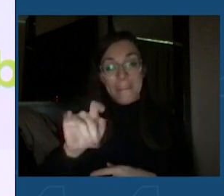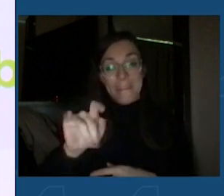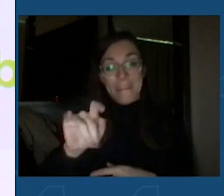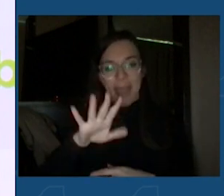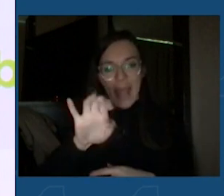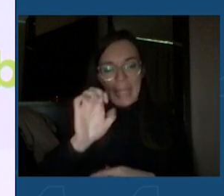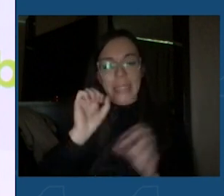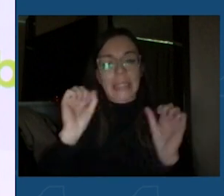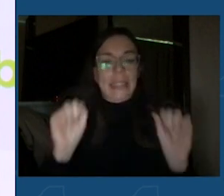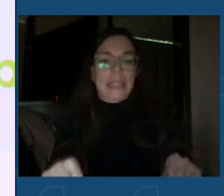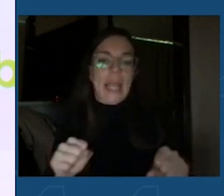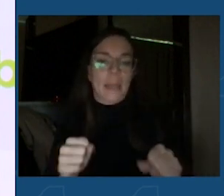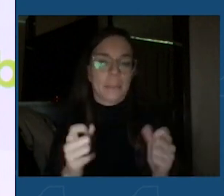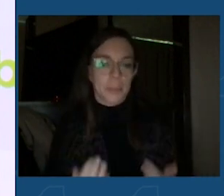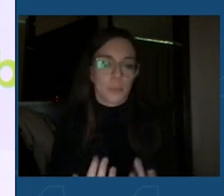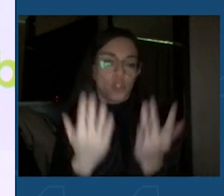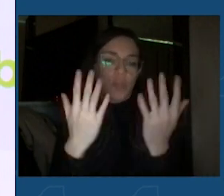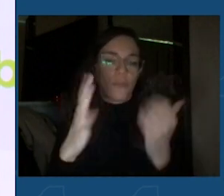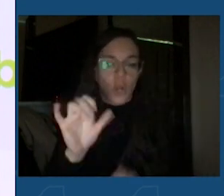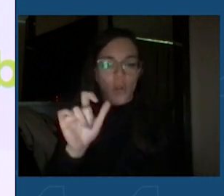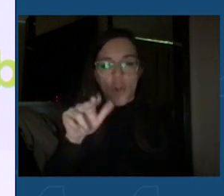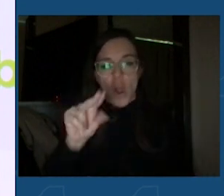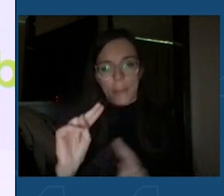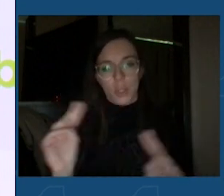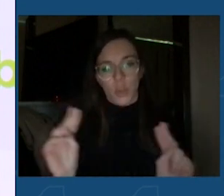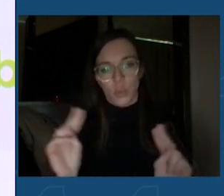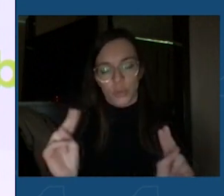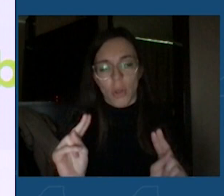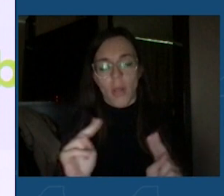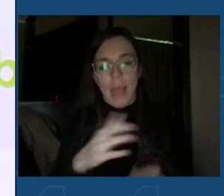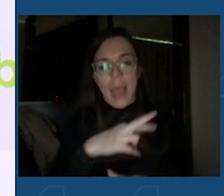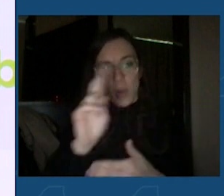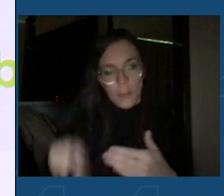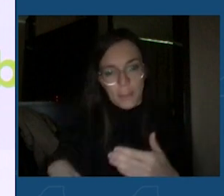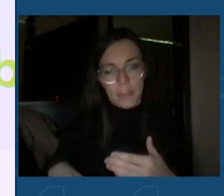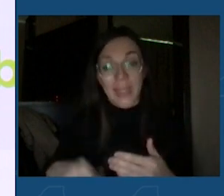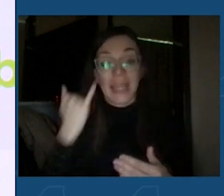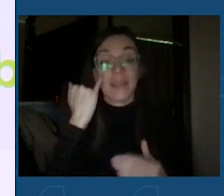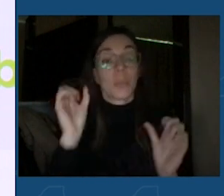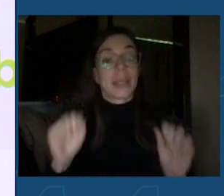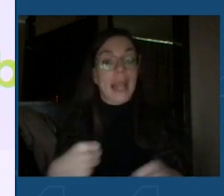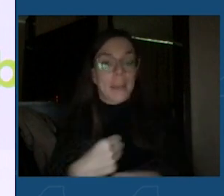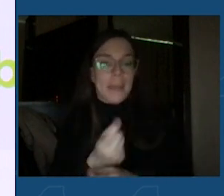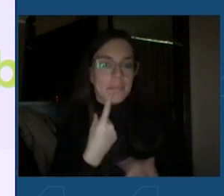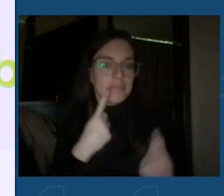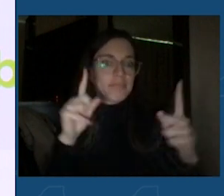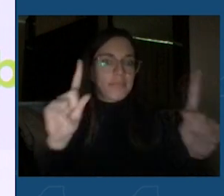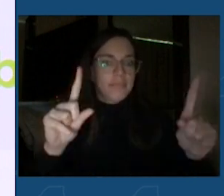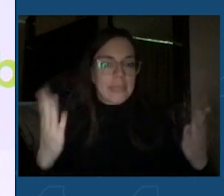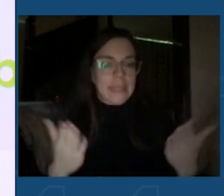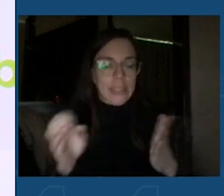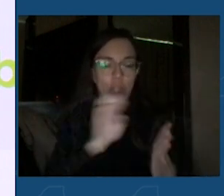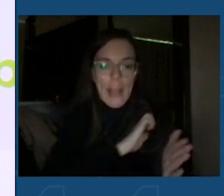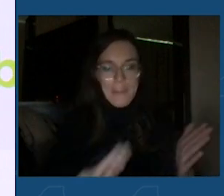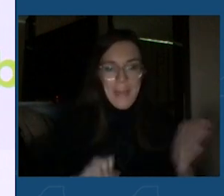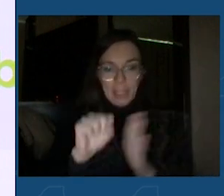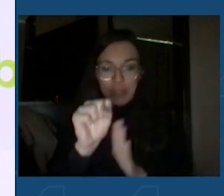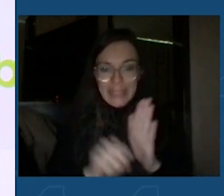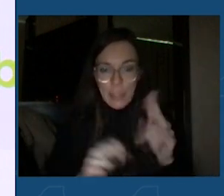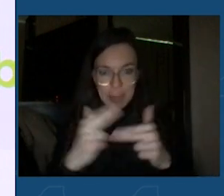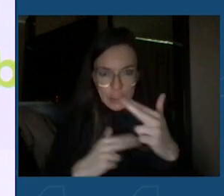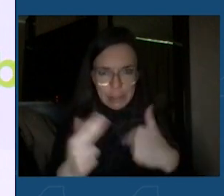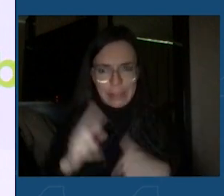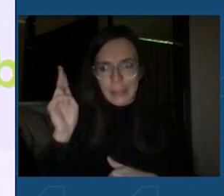steam plants for a carbon neutral outcome. If we can make it happen at the Empire State Building, a historically preserved